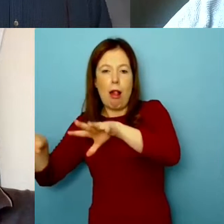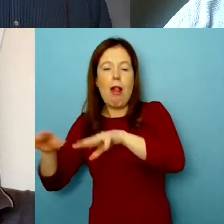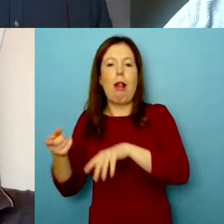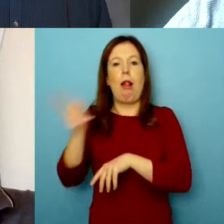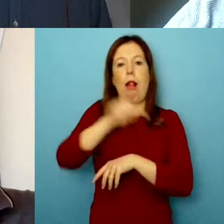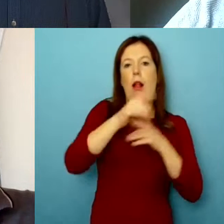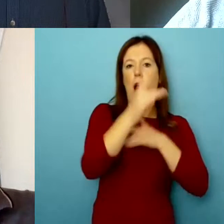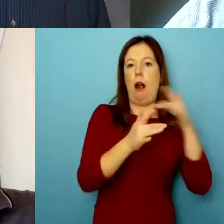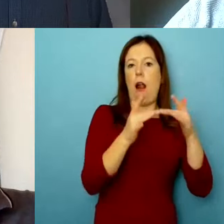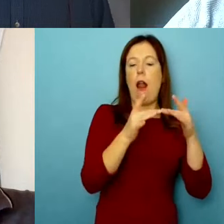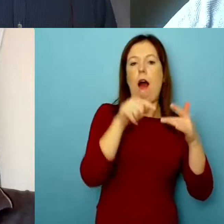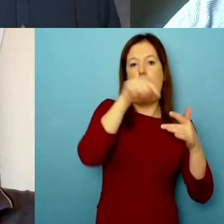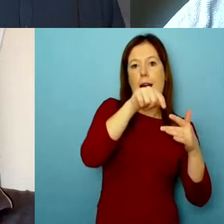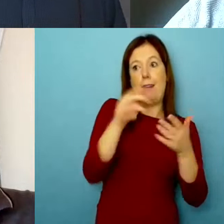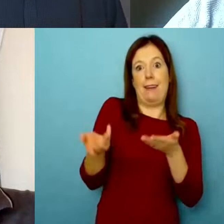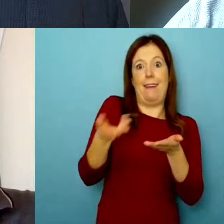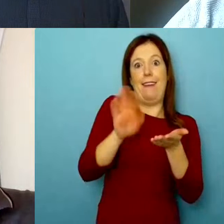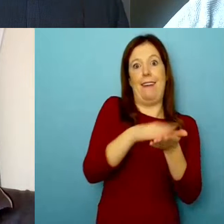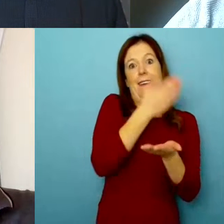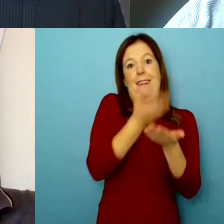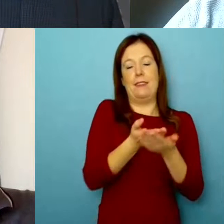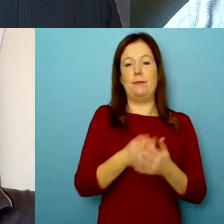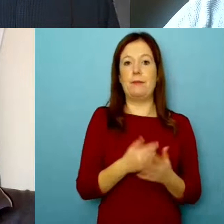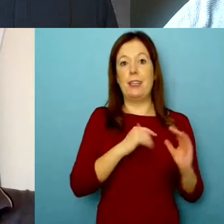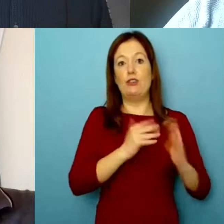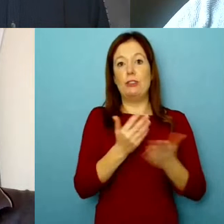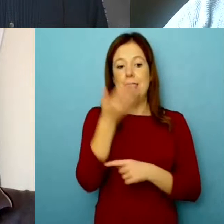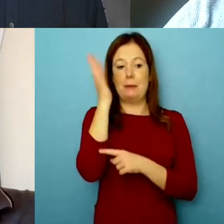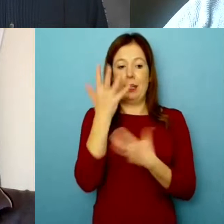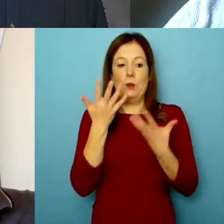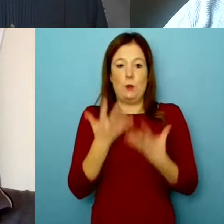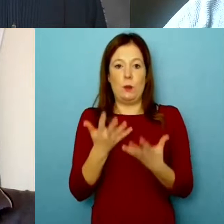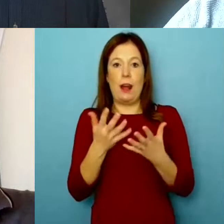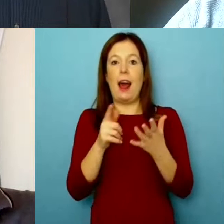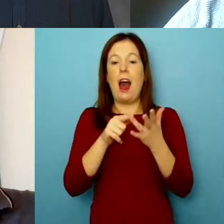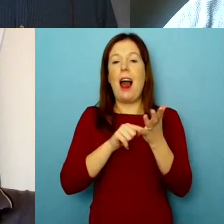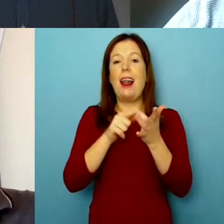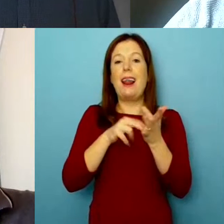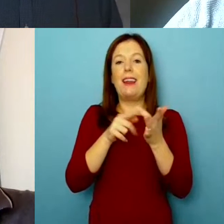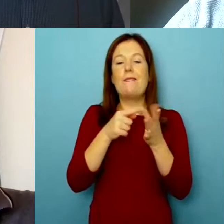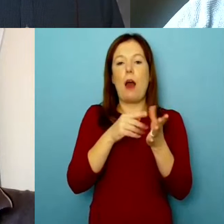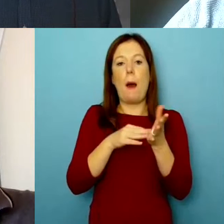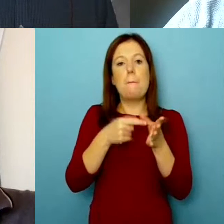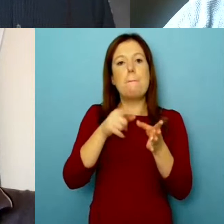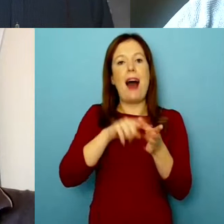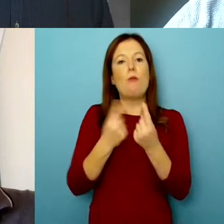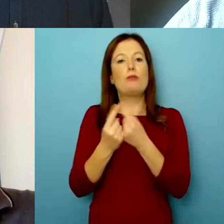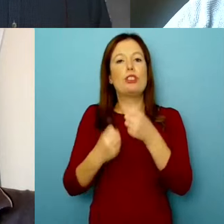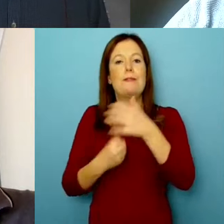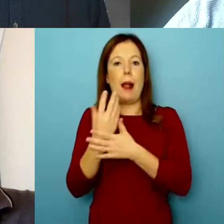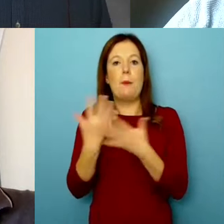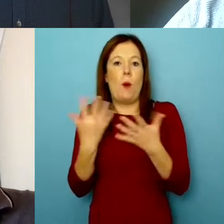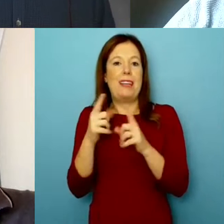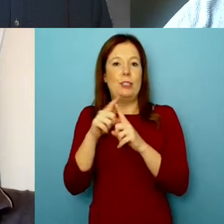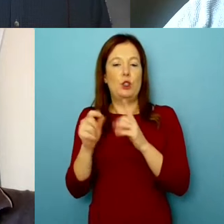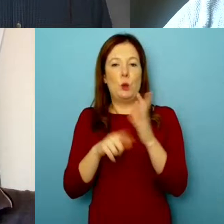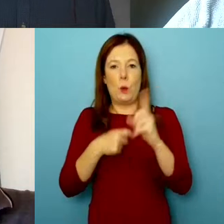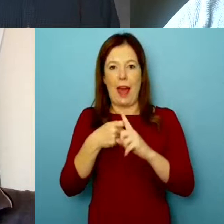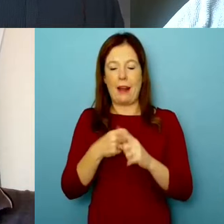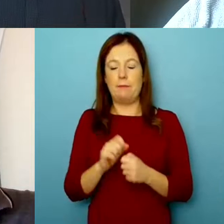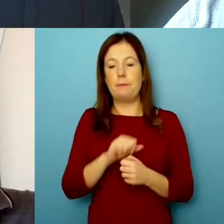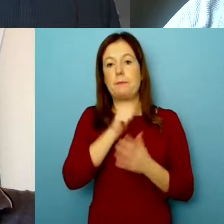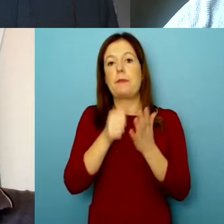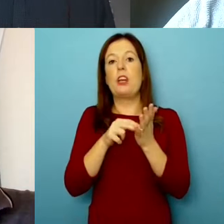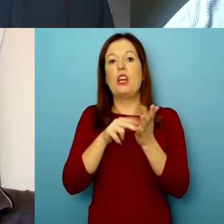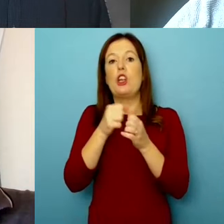interactive content. I'm pleased to introduce today's speakers, Olivia May, who's Head of Product Development at Digital UK, and Nigel